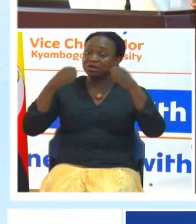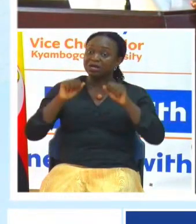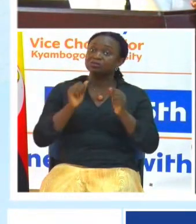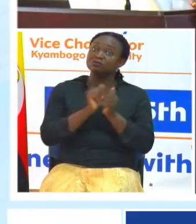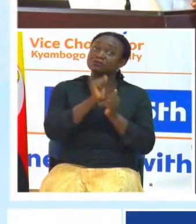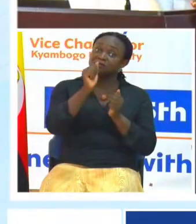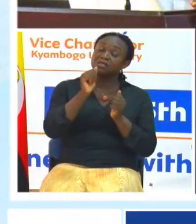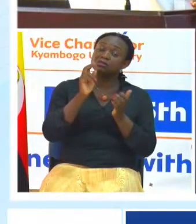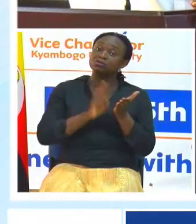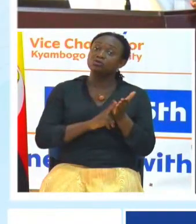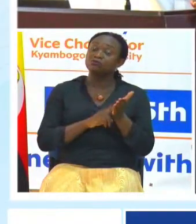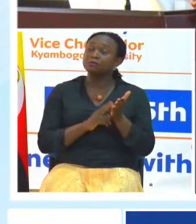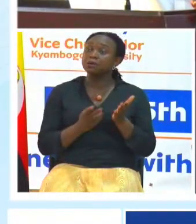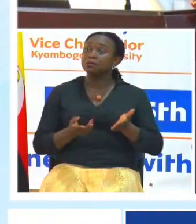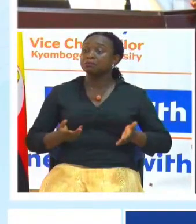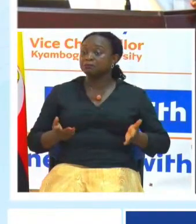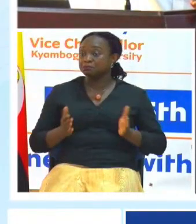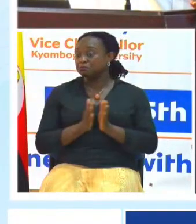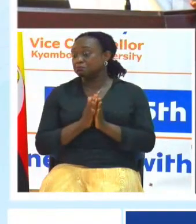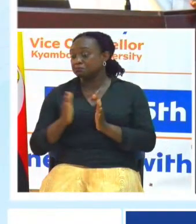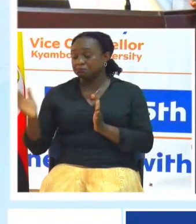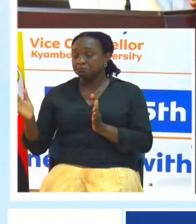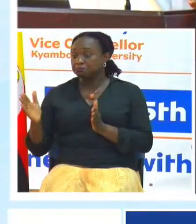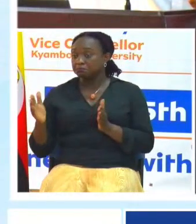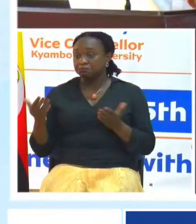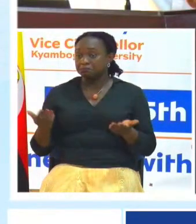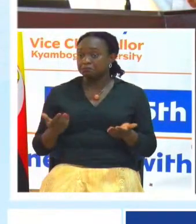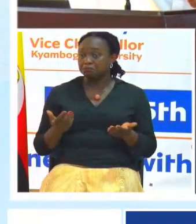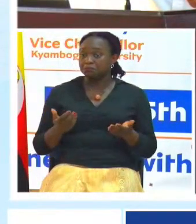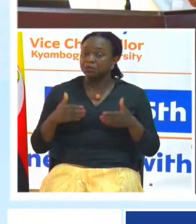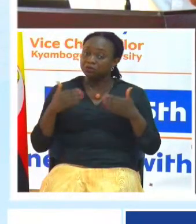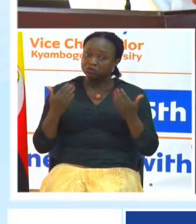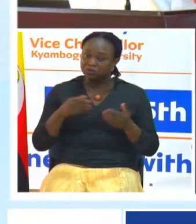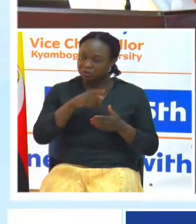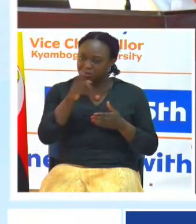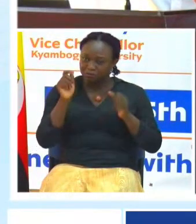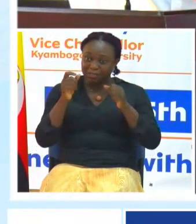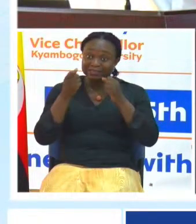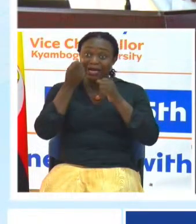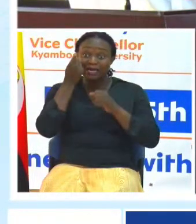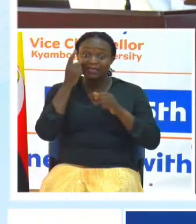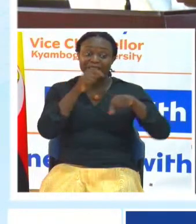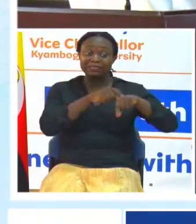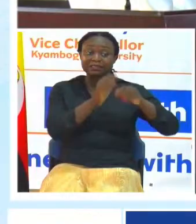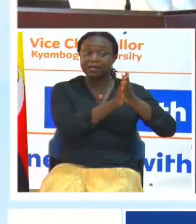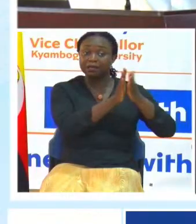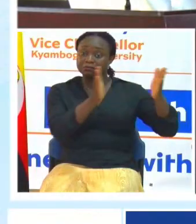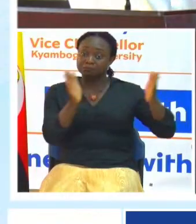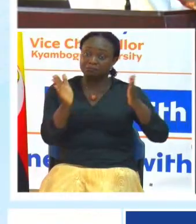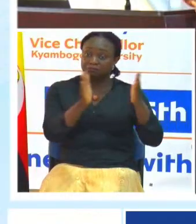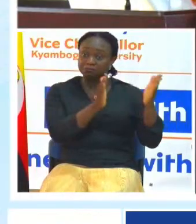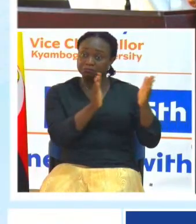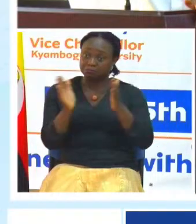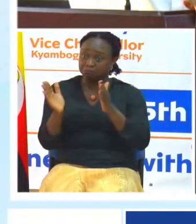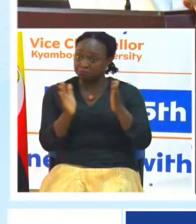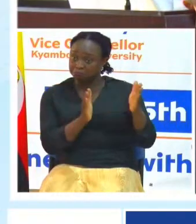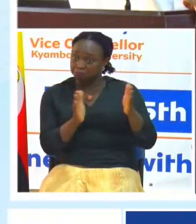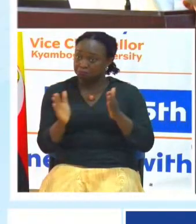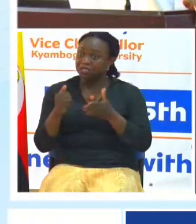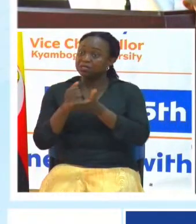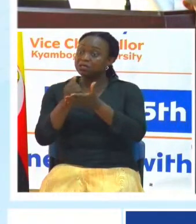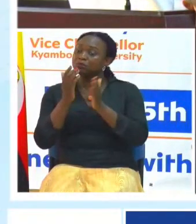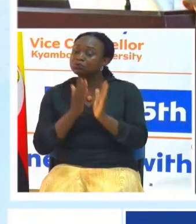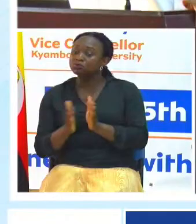15th November. Okay? So, I want you to understand those timelines because they help you plan ahead on your